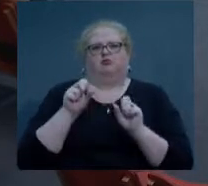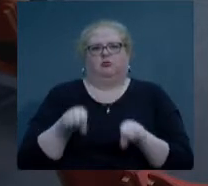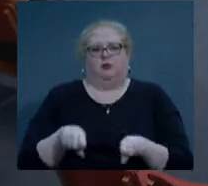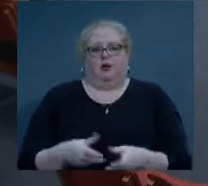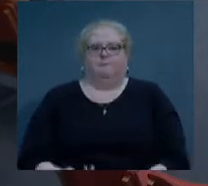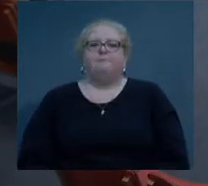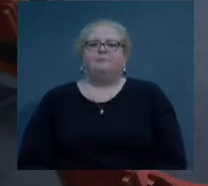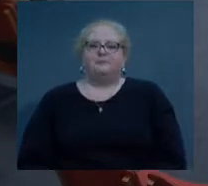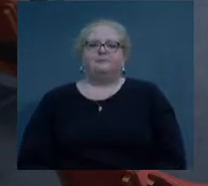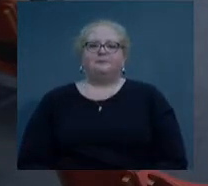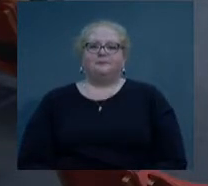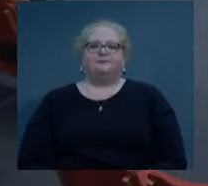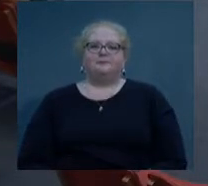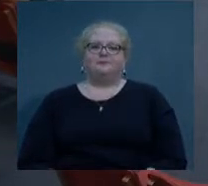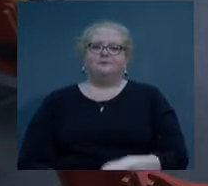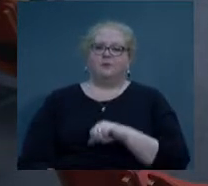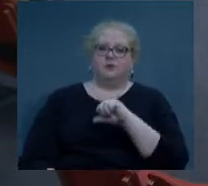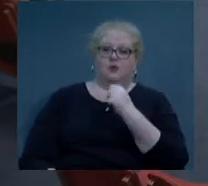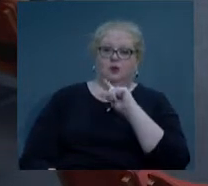Other questions?